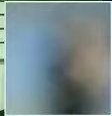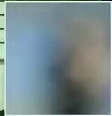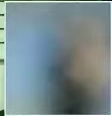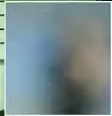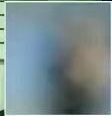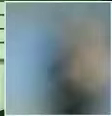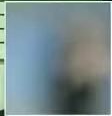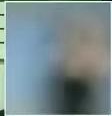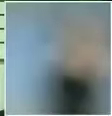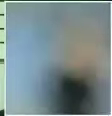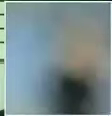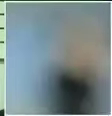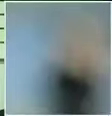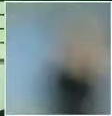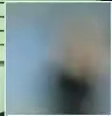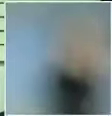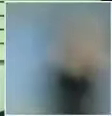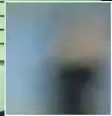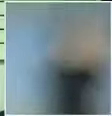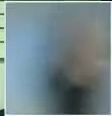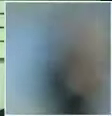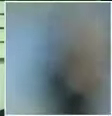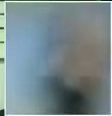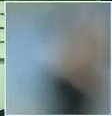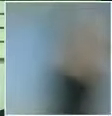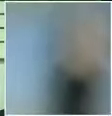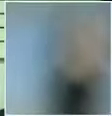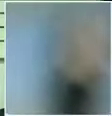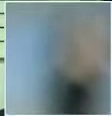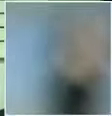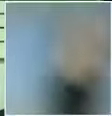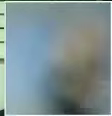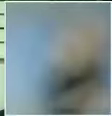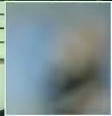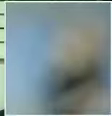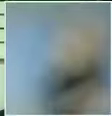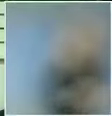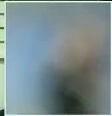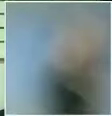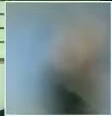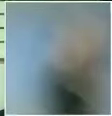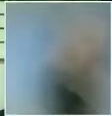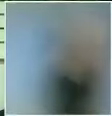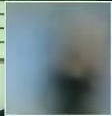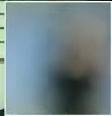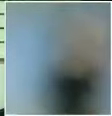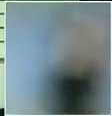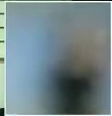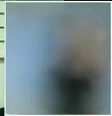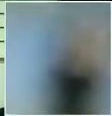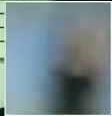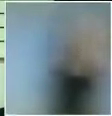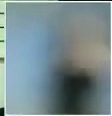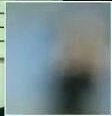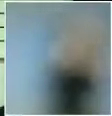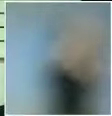improve. And then after that, we suggest them the action to take that have to take place.